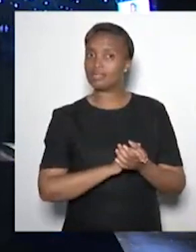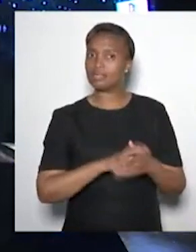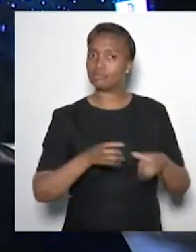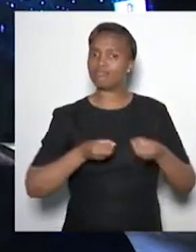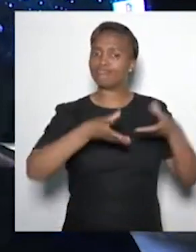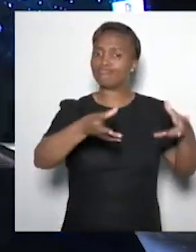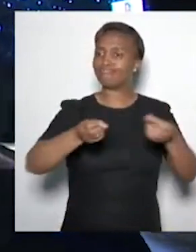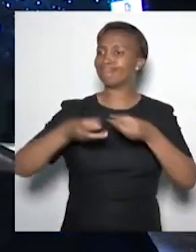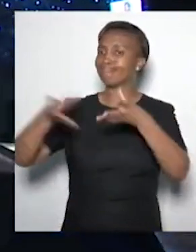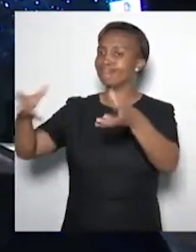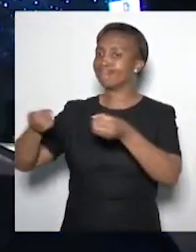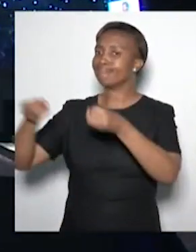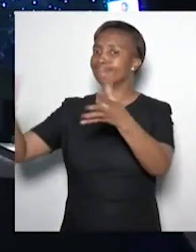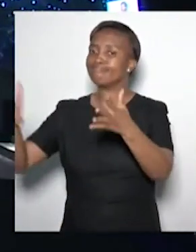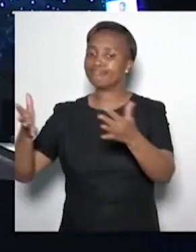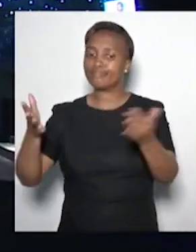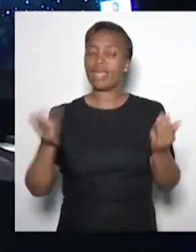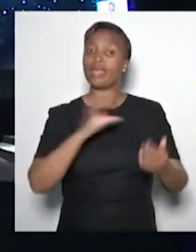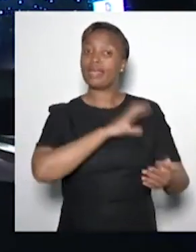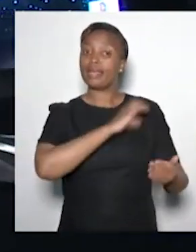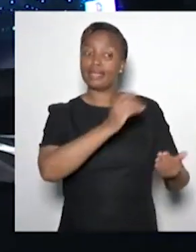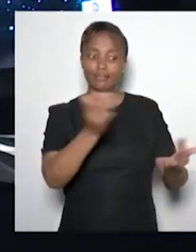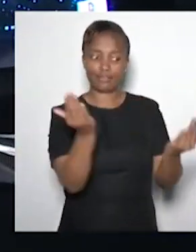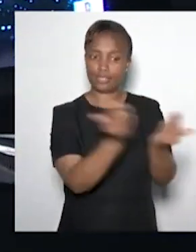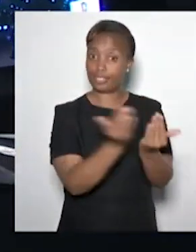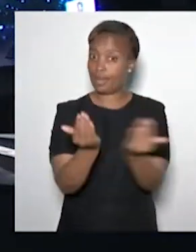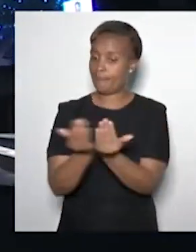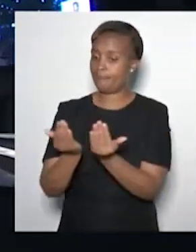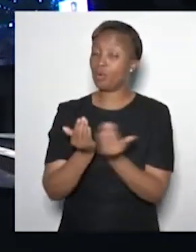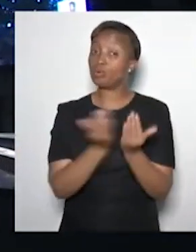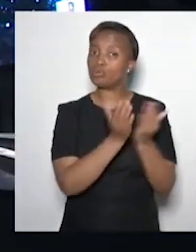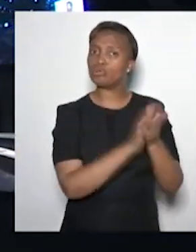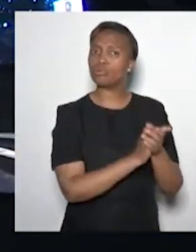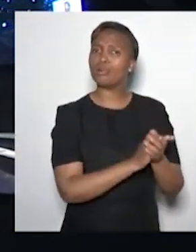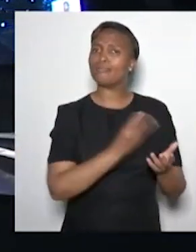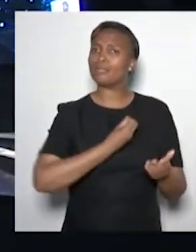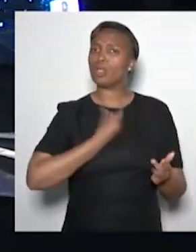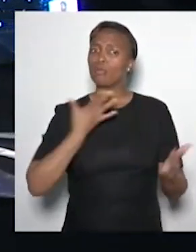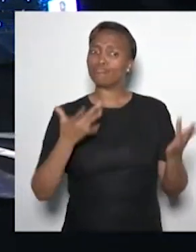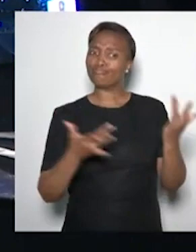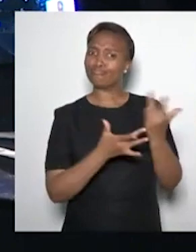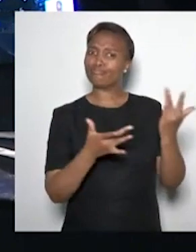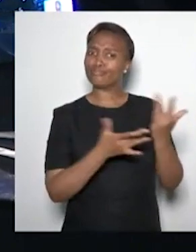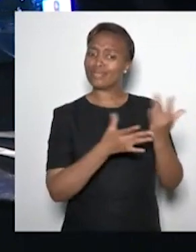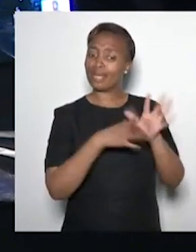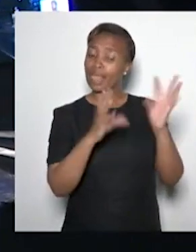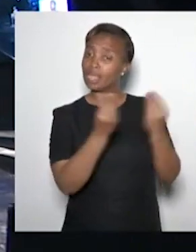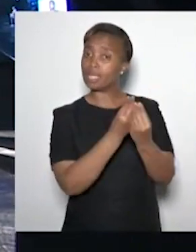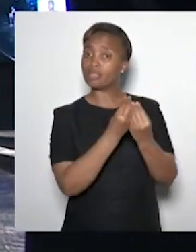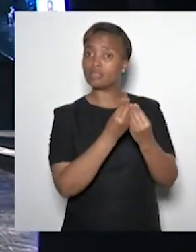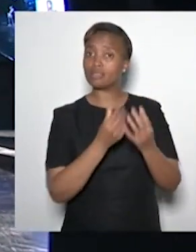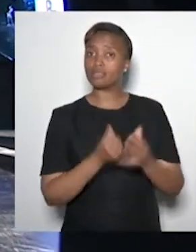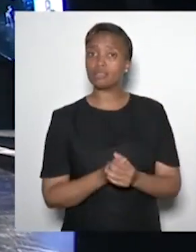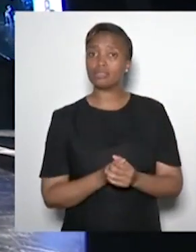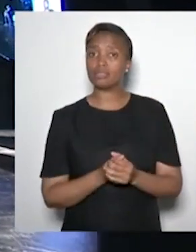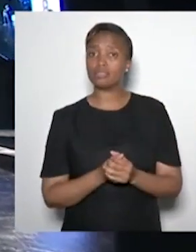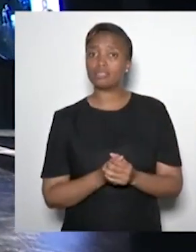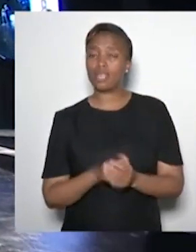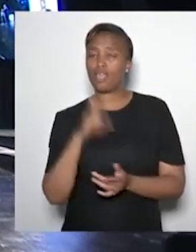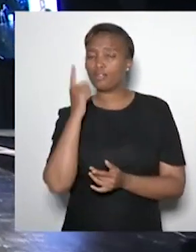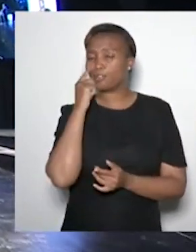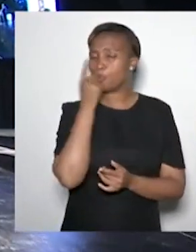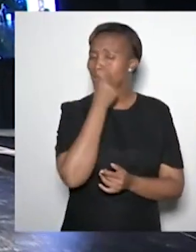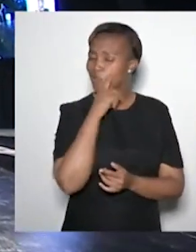distributing Christian literature. Let them use technological gadgets to witness